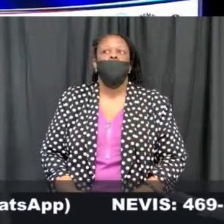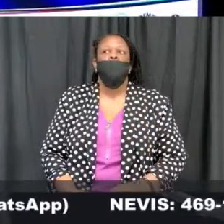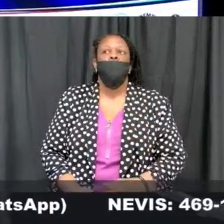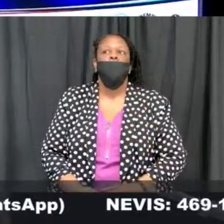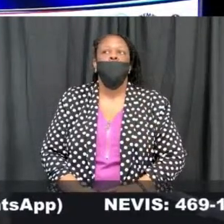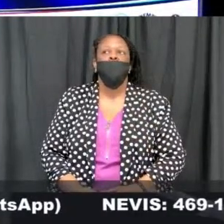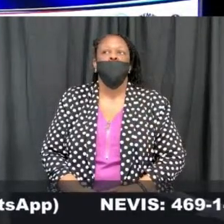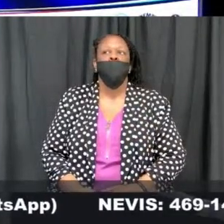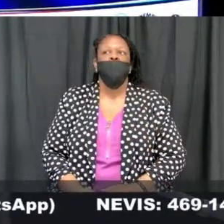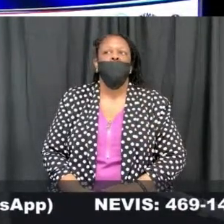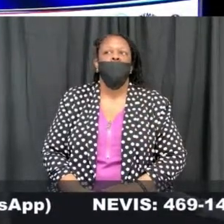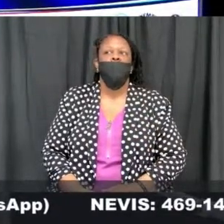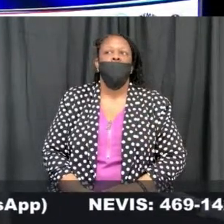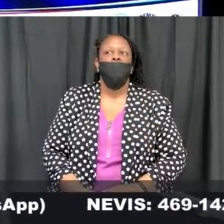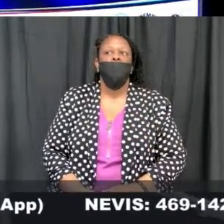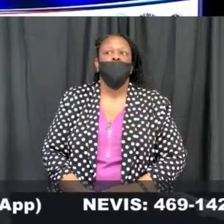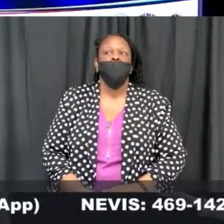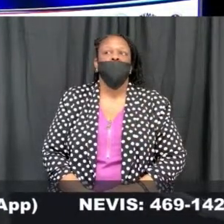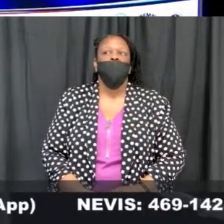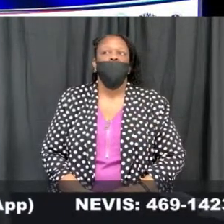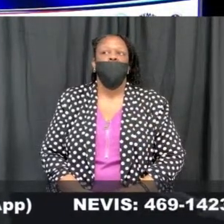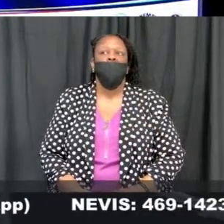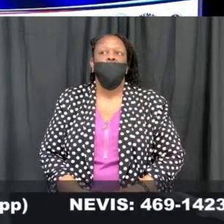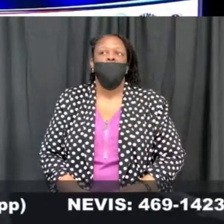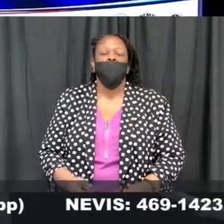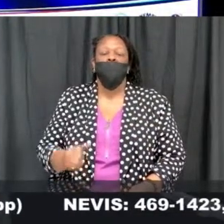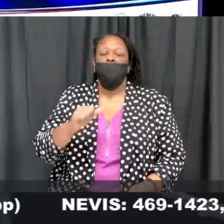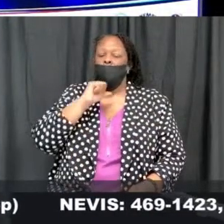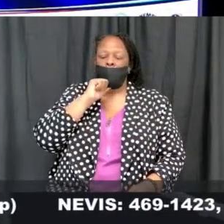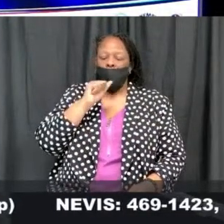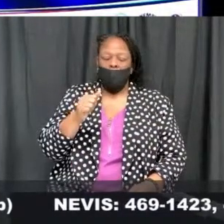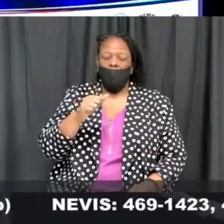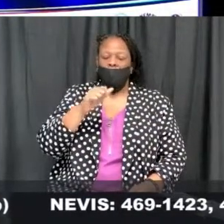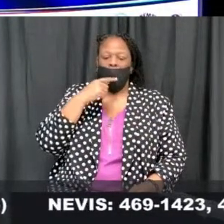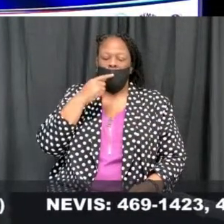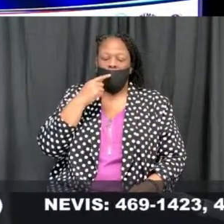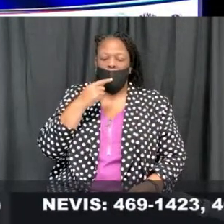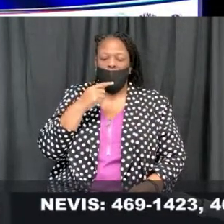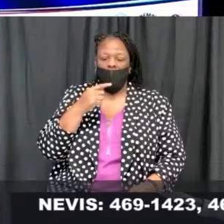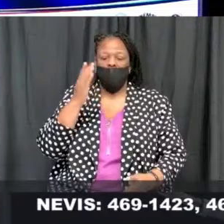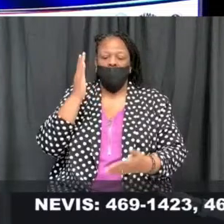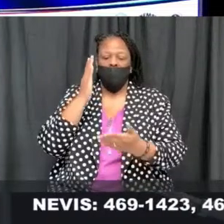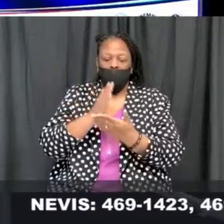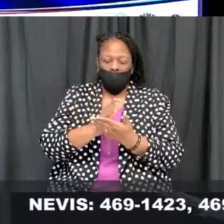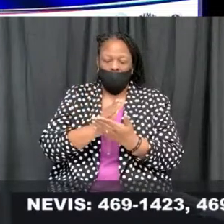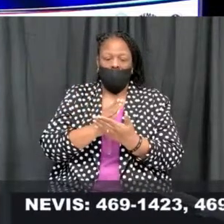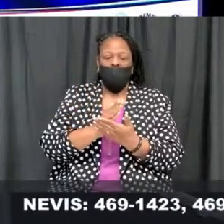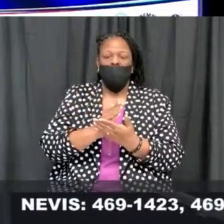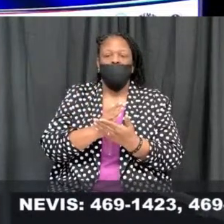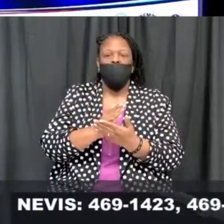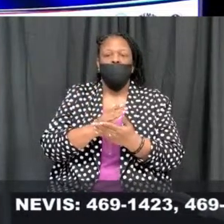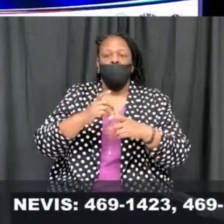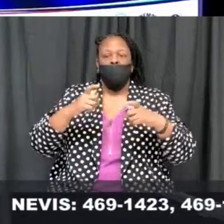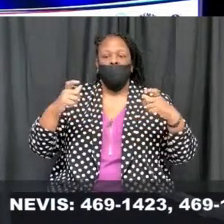Just one correction, we did not condemn large events. In fact, the COVID-19 regulations